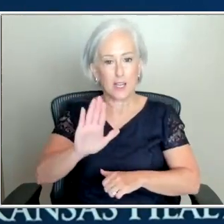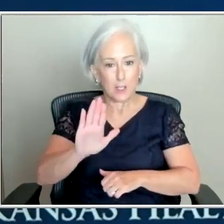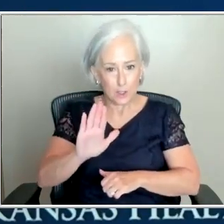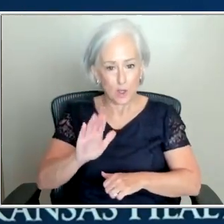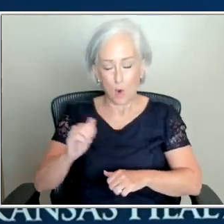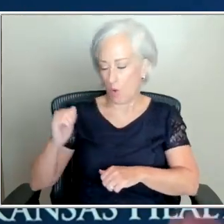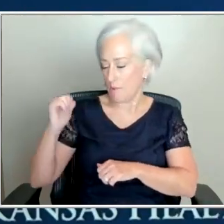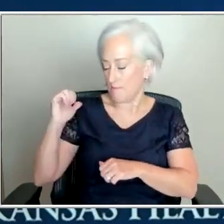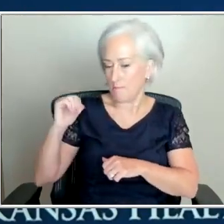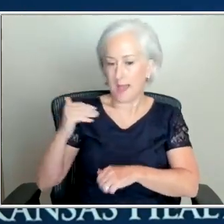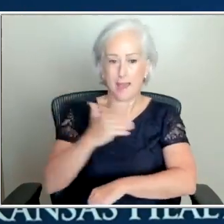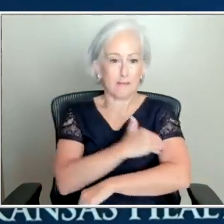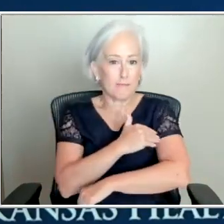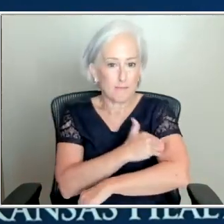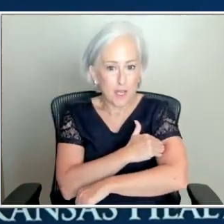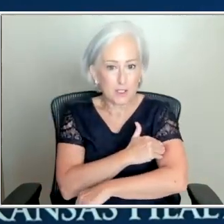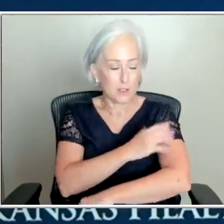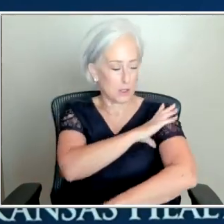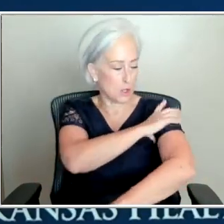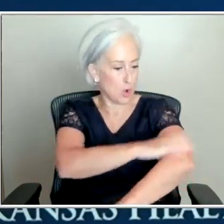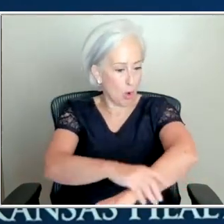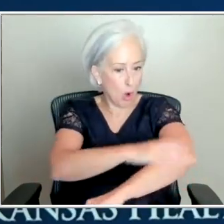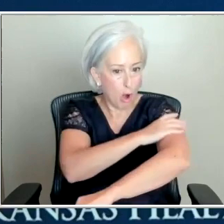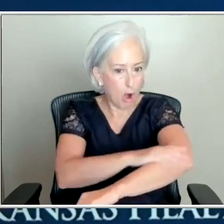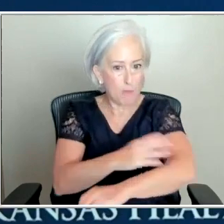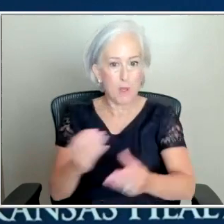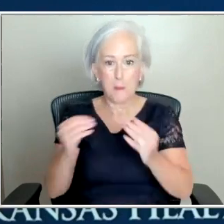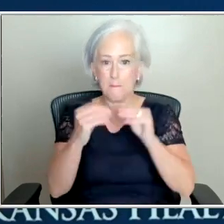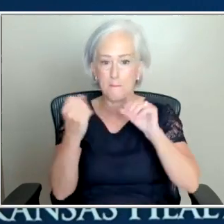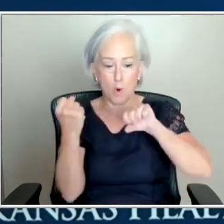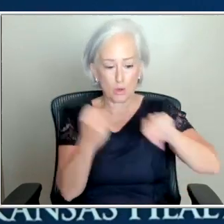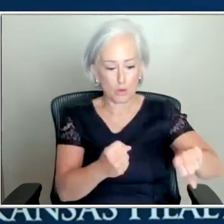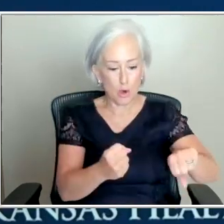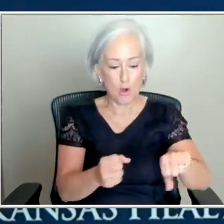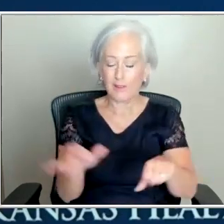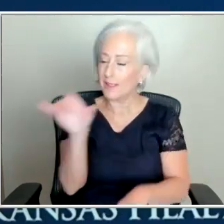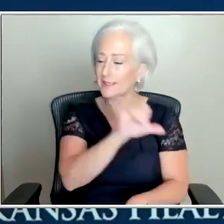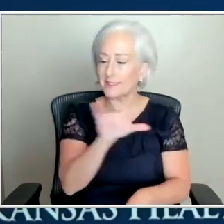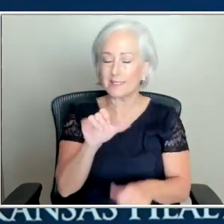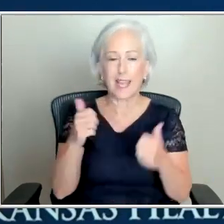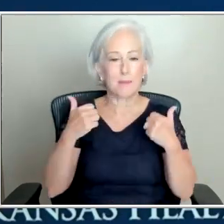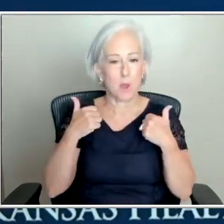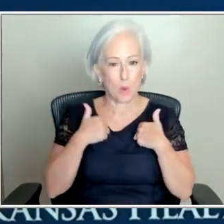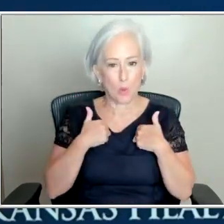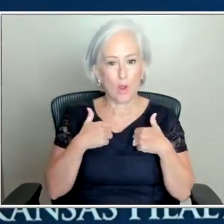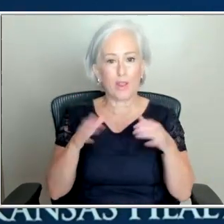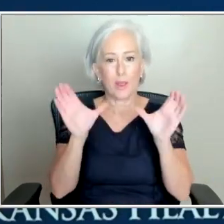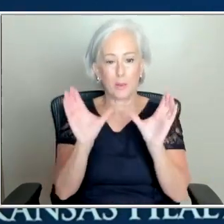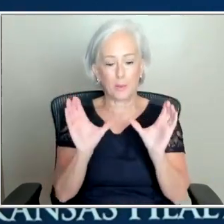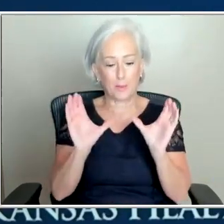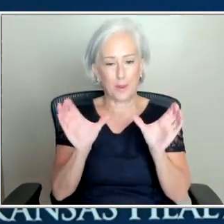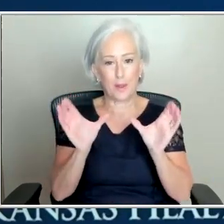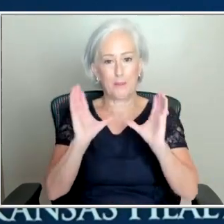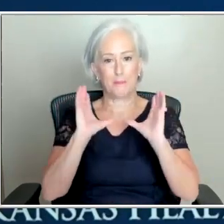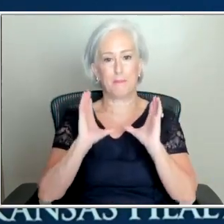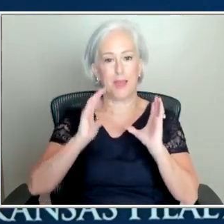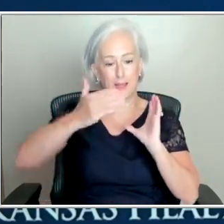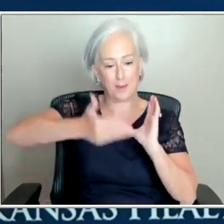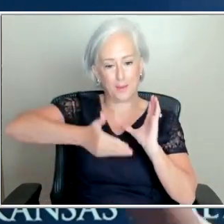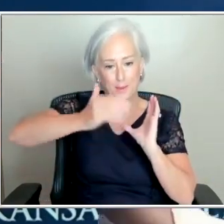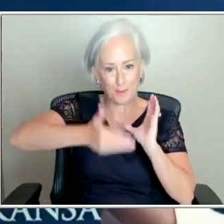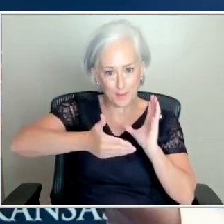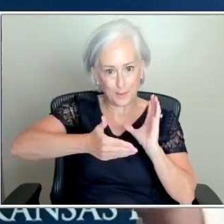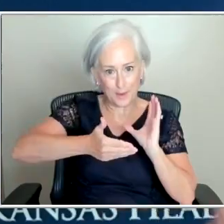your posture. Similar thing with the pelvic floor muscles. If you can do exercises targeted at those muscles, which can be challenging to learn how to do,